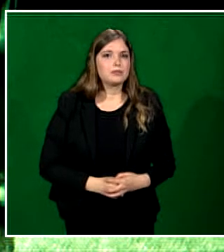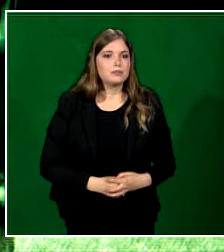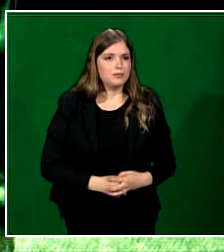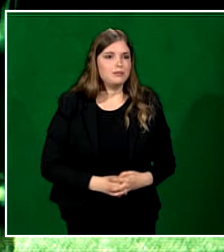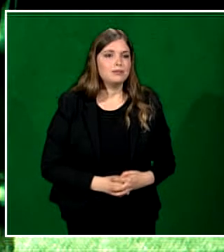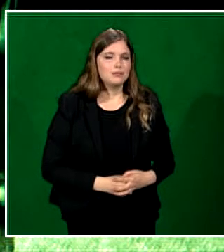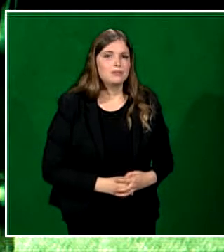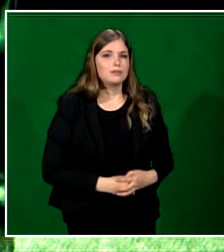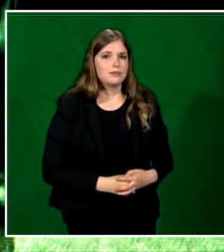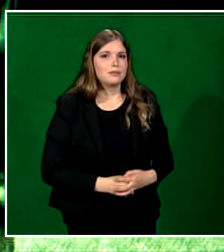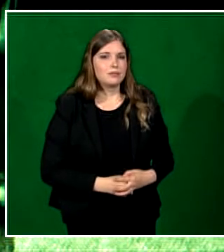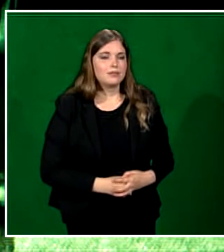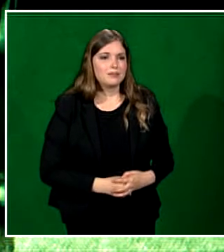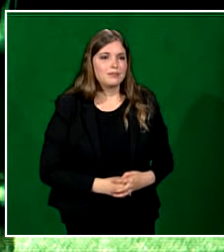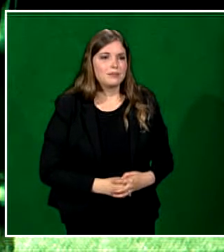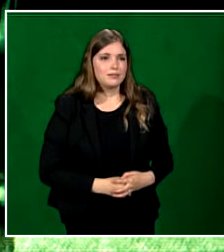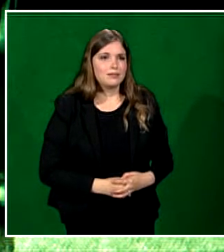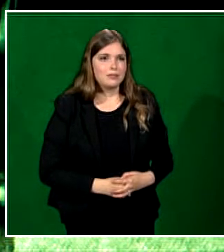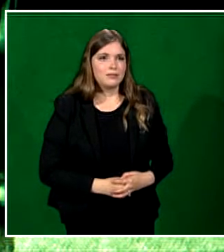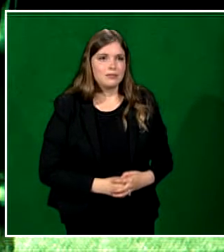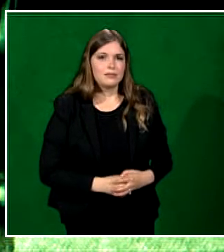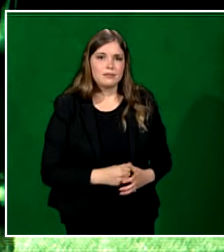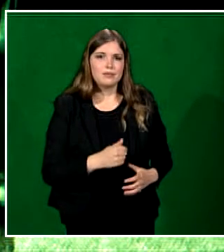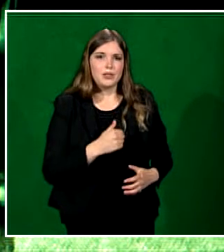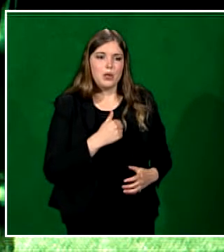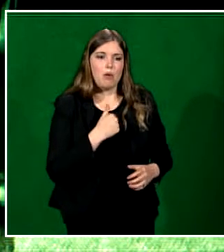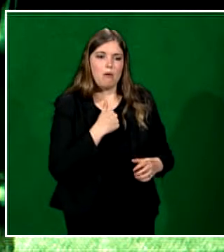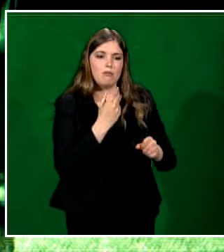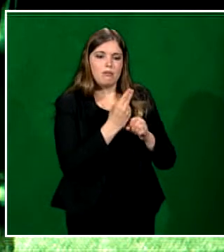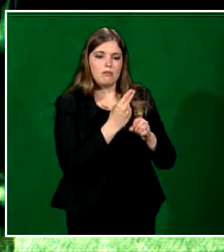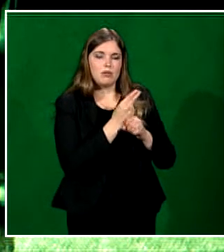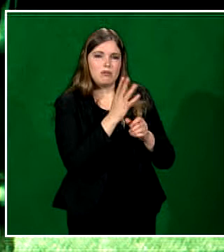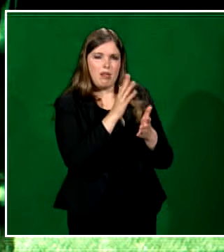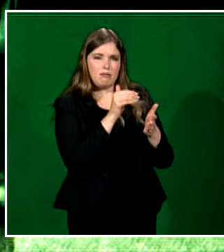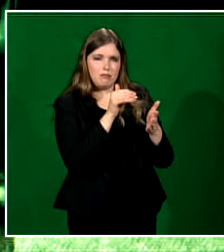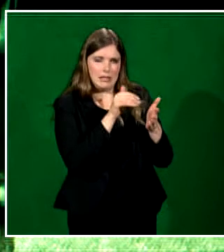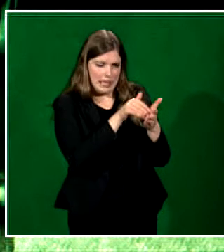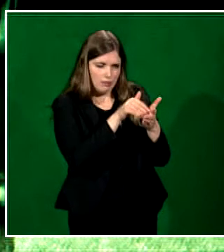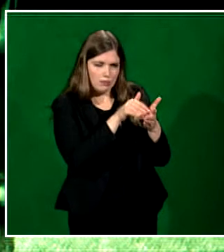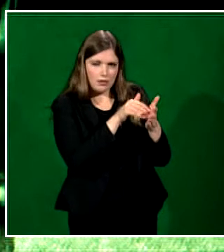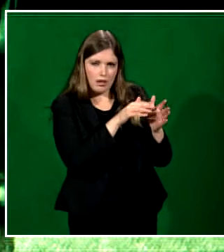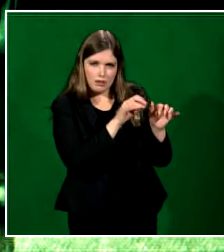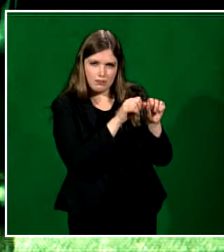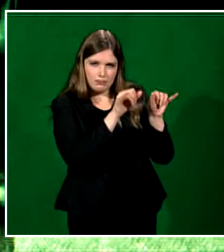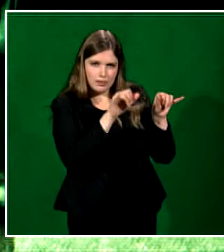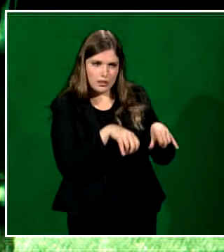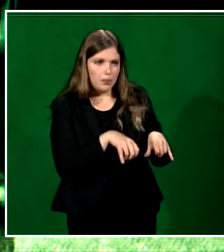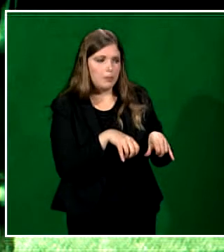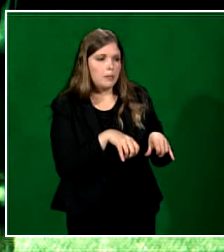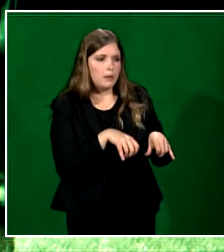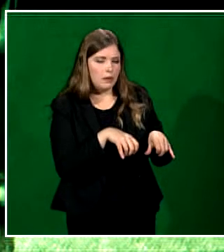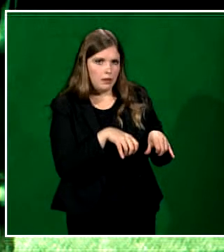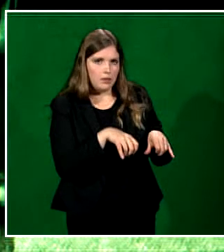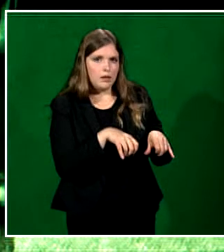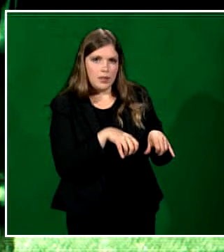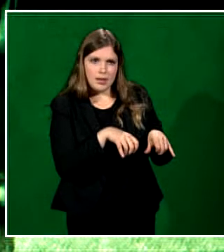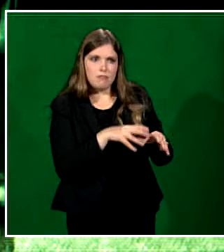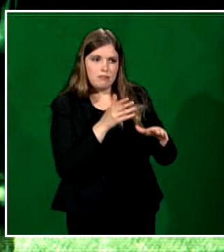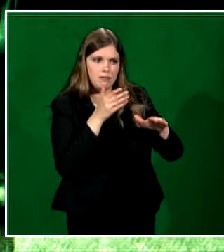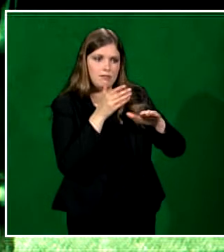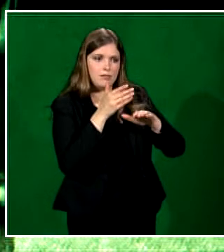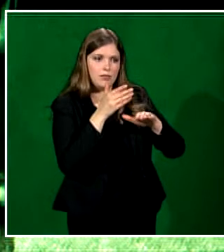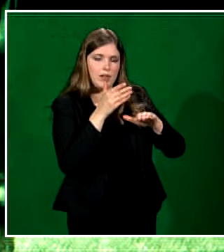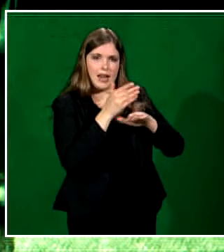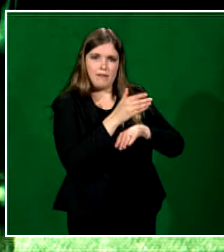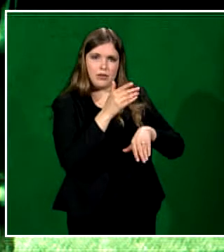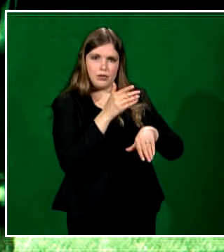Yeah, the model we built does depend on a centralized system, and we noticed that we shall be able to break even after a much longer period